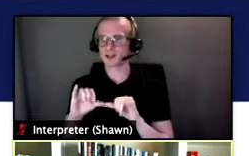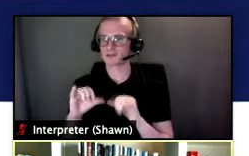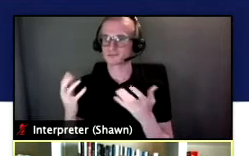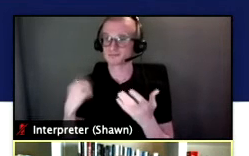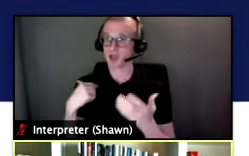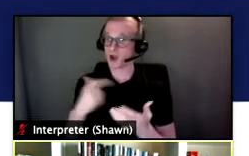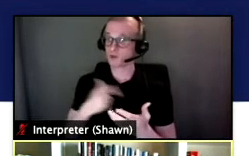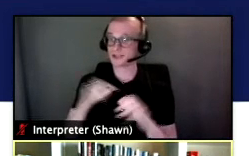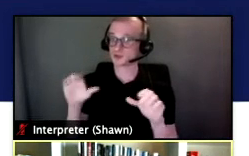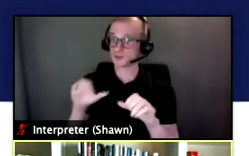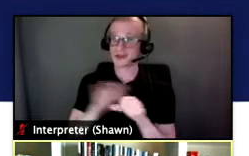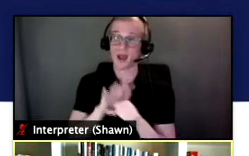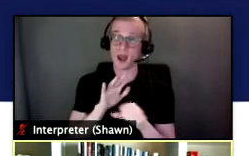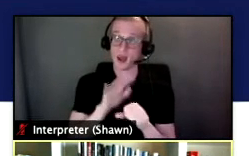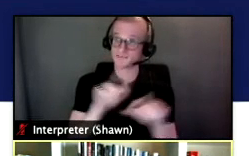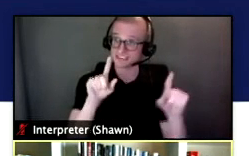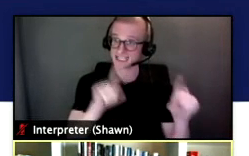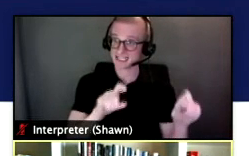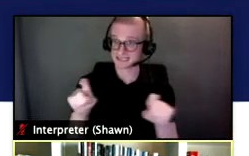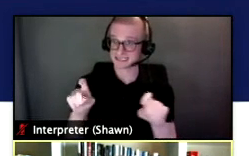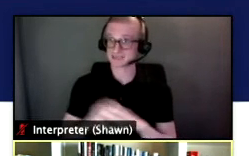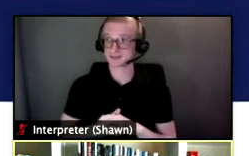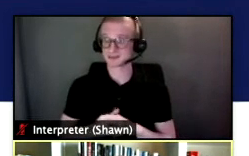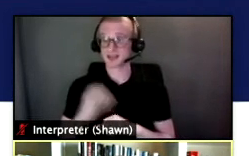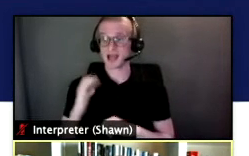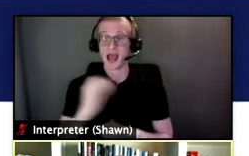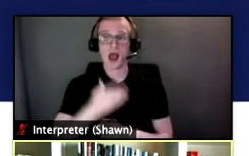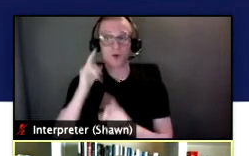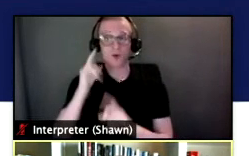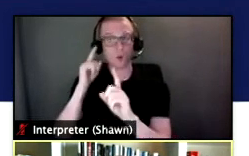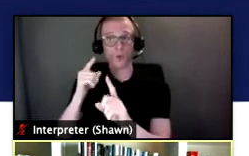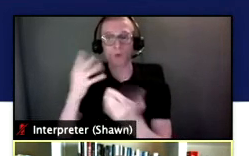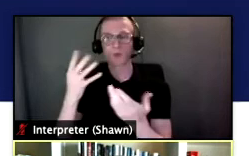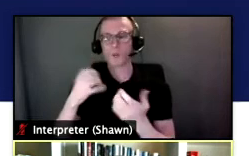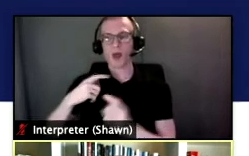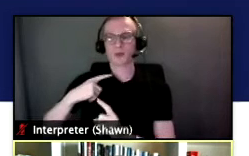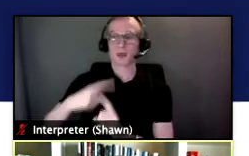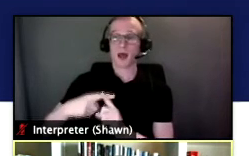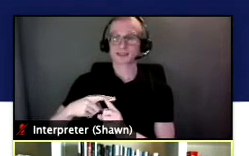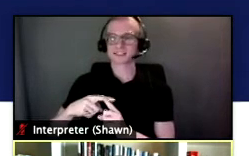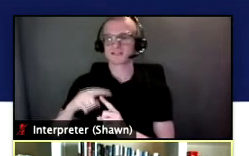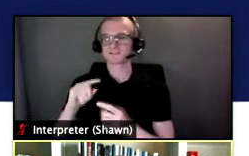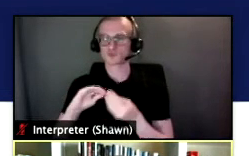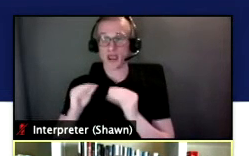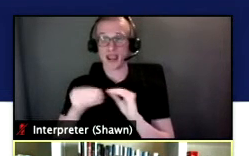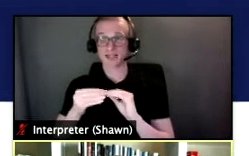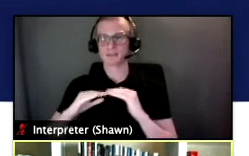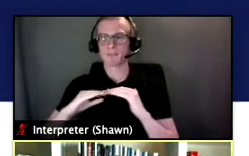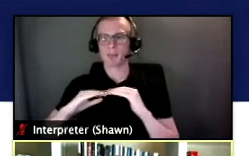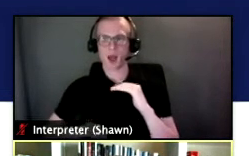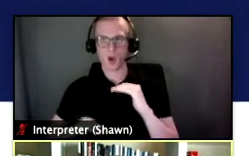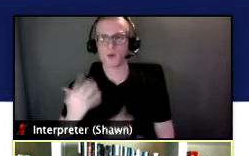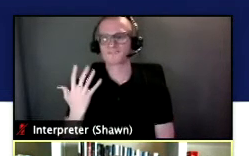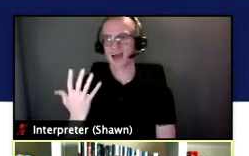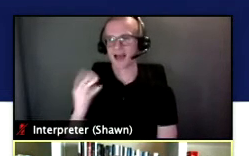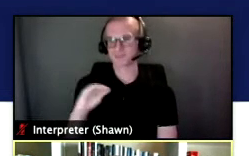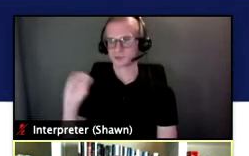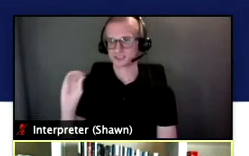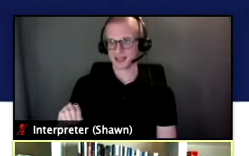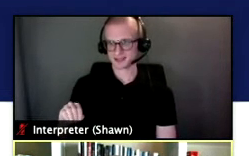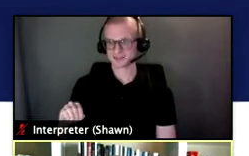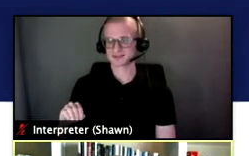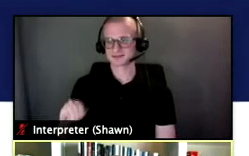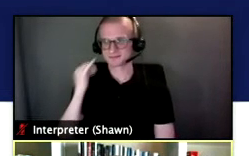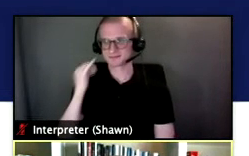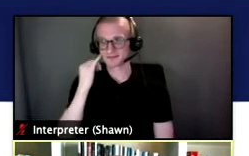sufficient testing. Our goal is to keep positivity rates below 5%. If we're doing that, that means